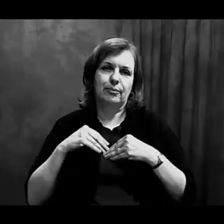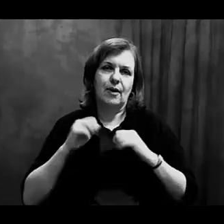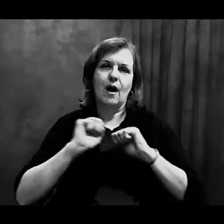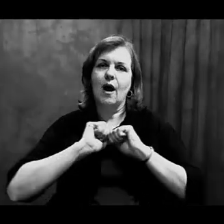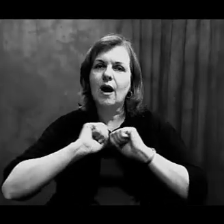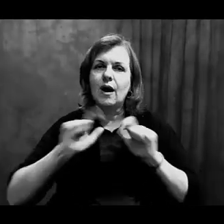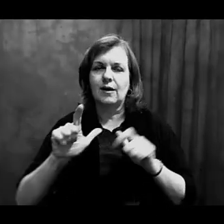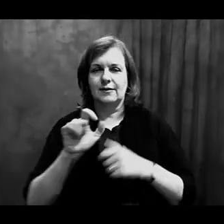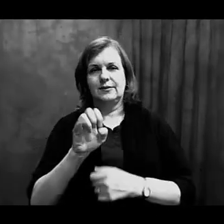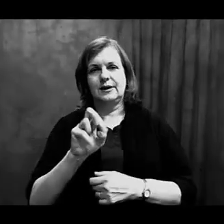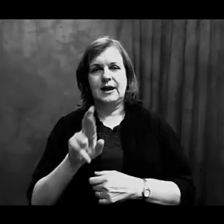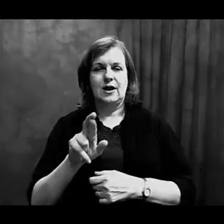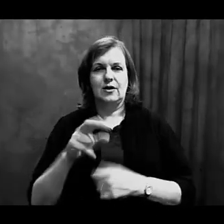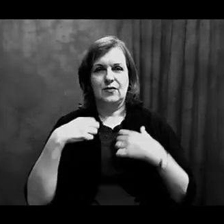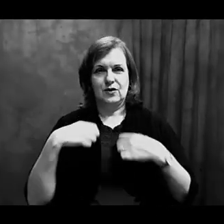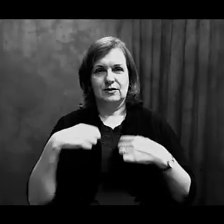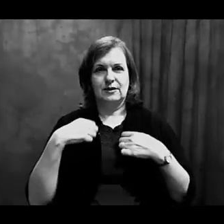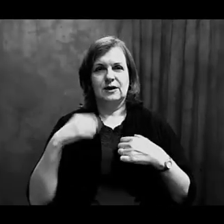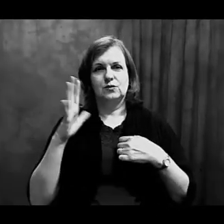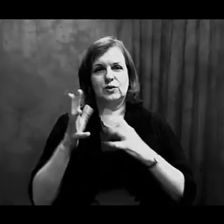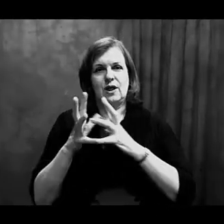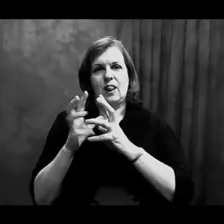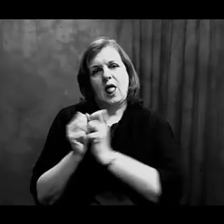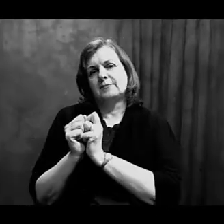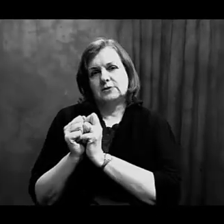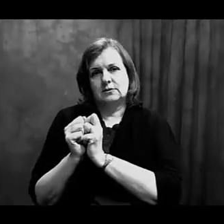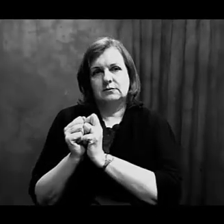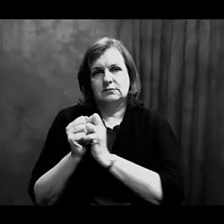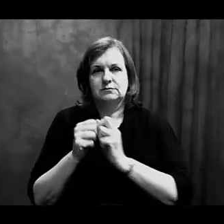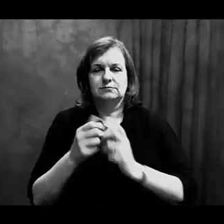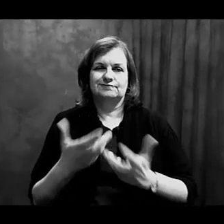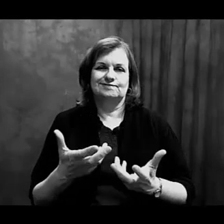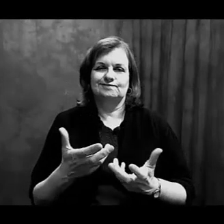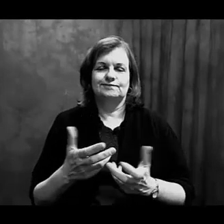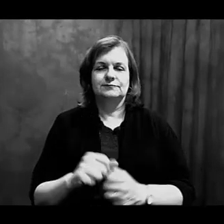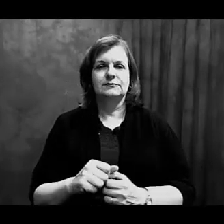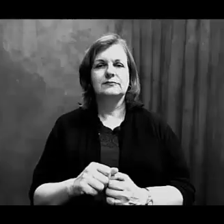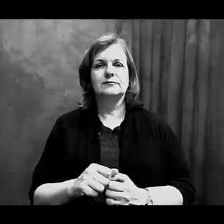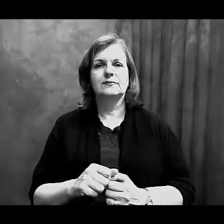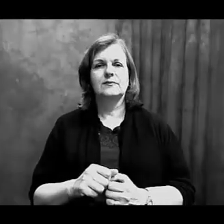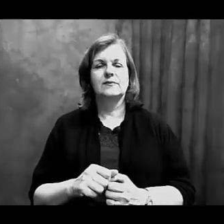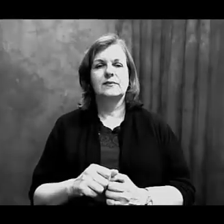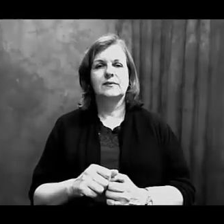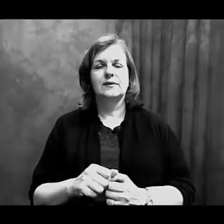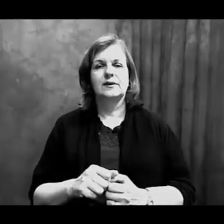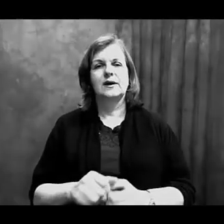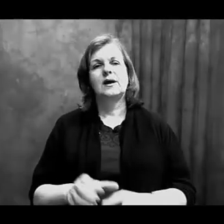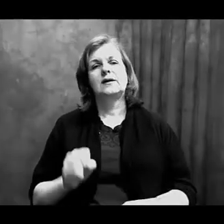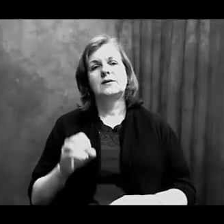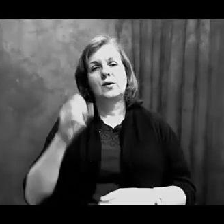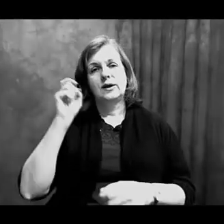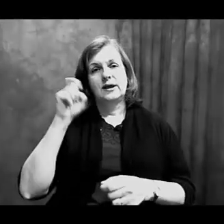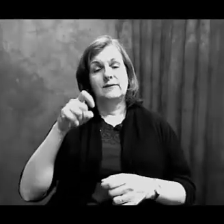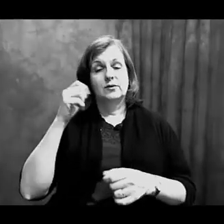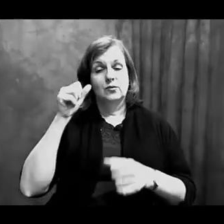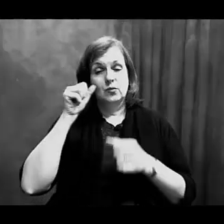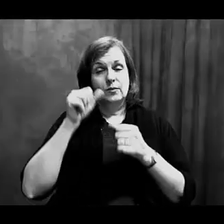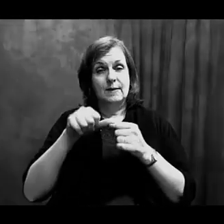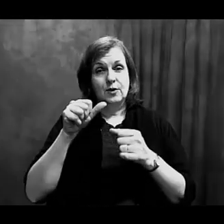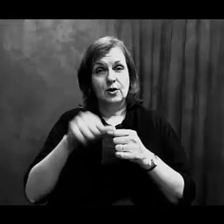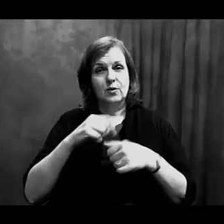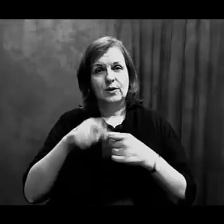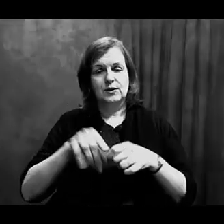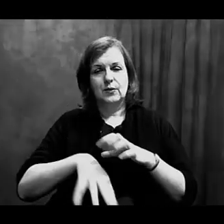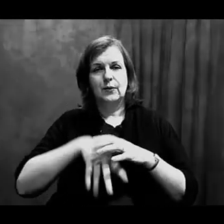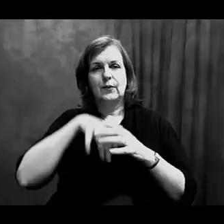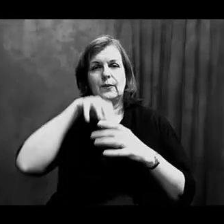exhaled all the air in your lungs would actually collapse. So we have to look at the idea that when